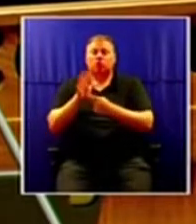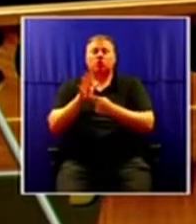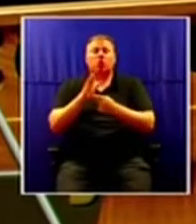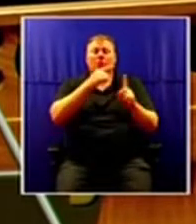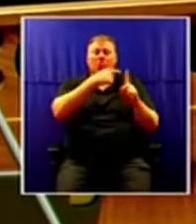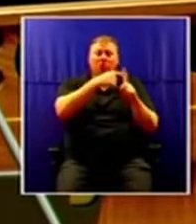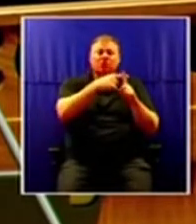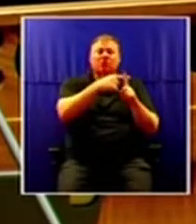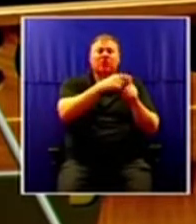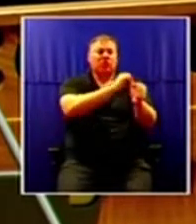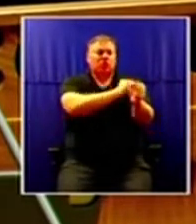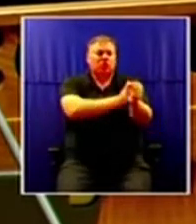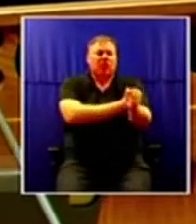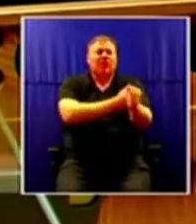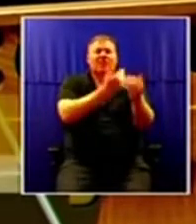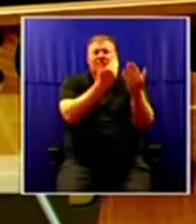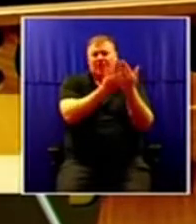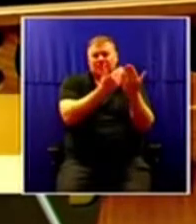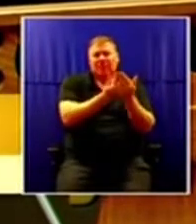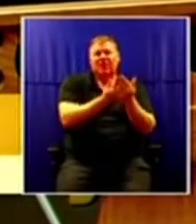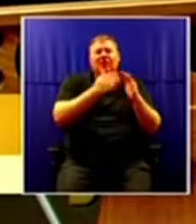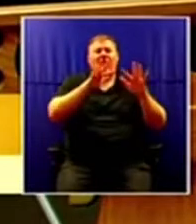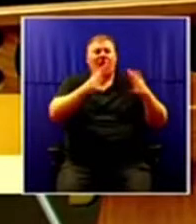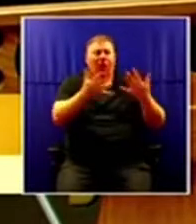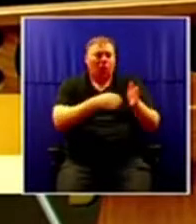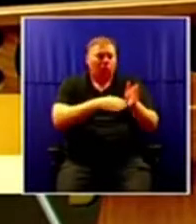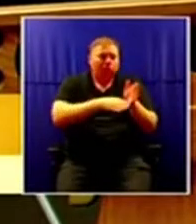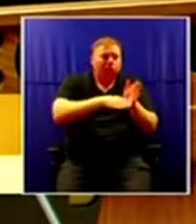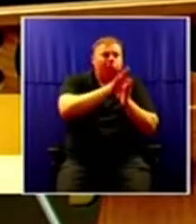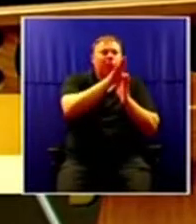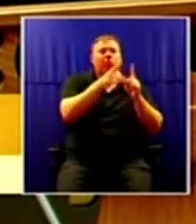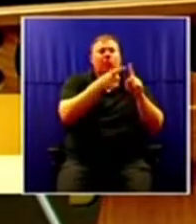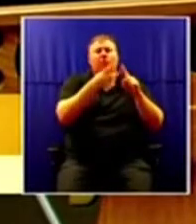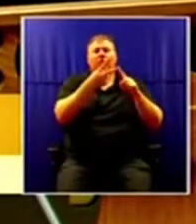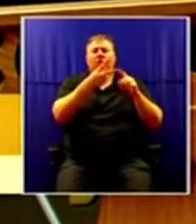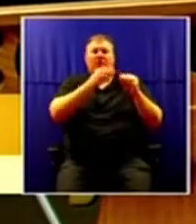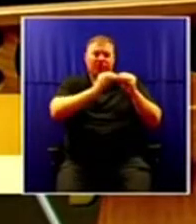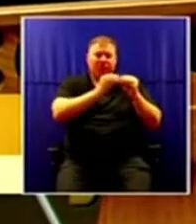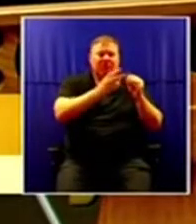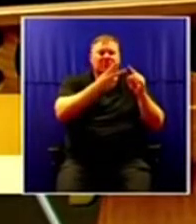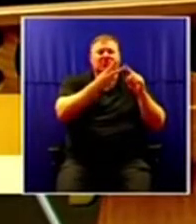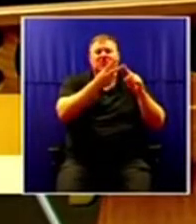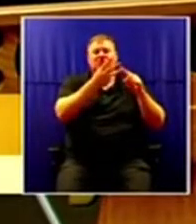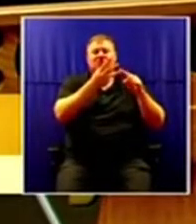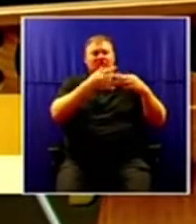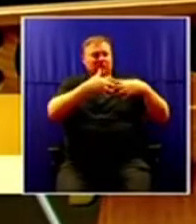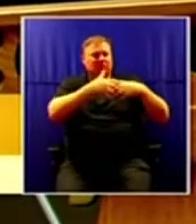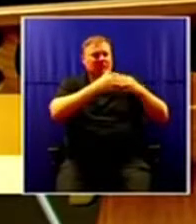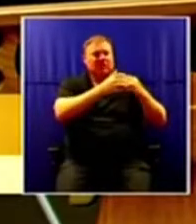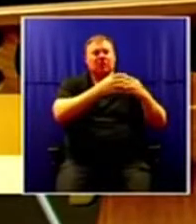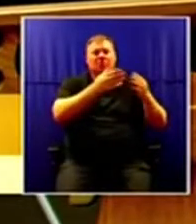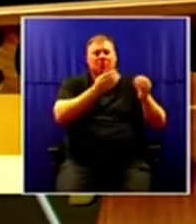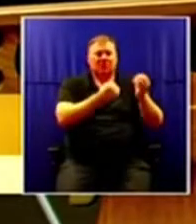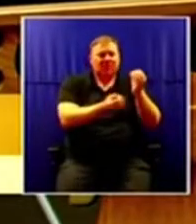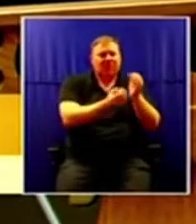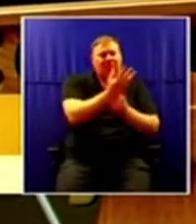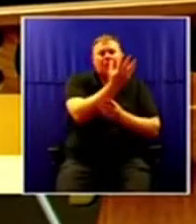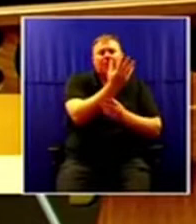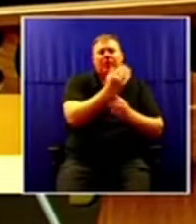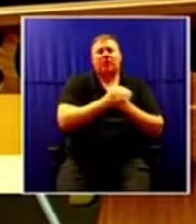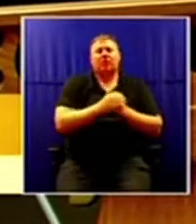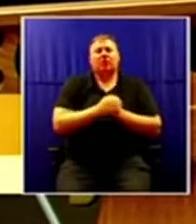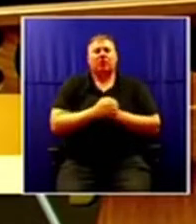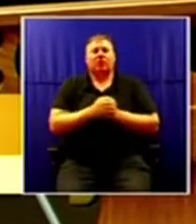how we have nurtured them and how we should continue to develop them. Because all too often